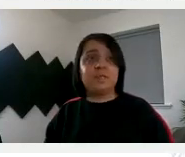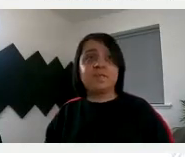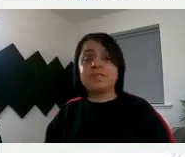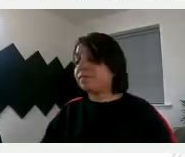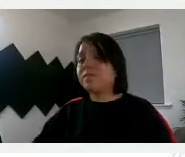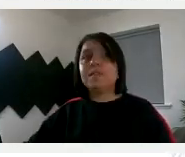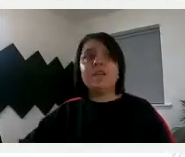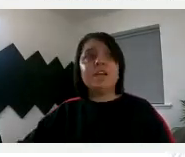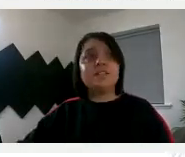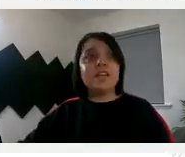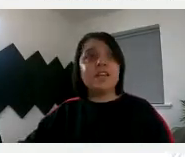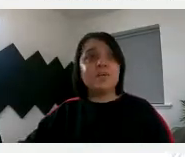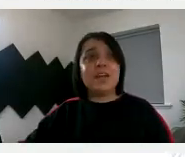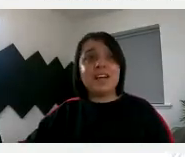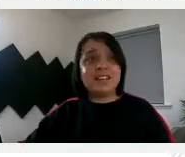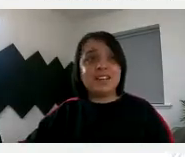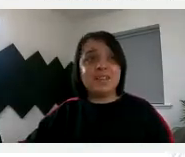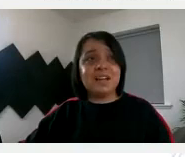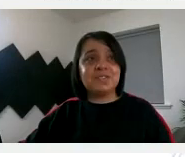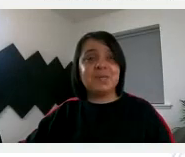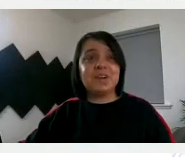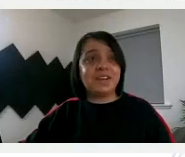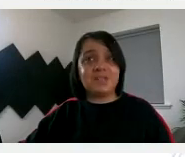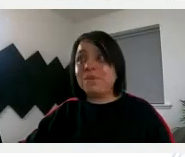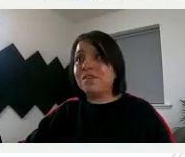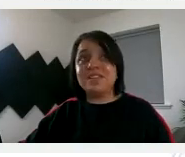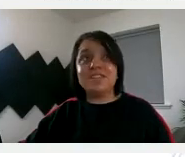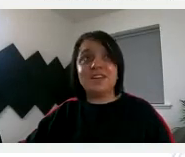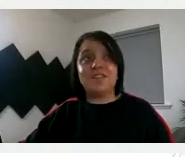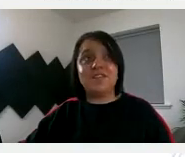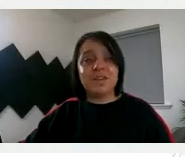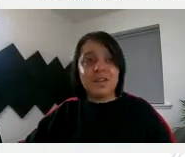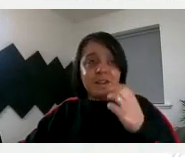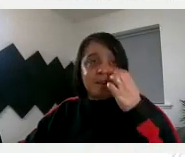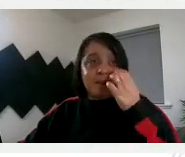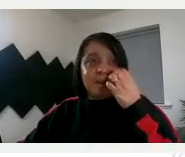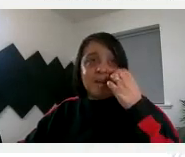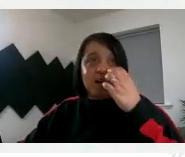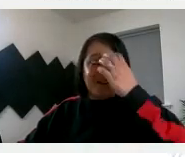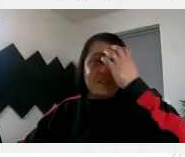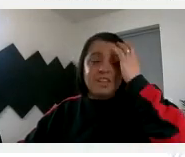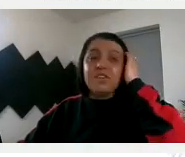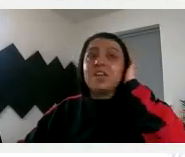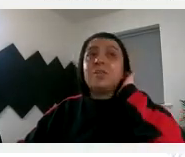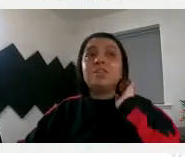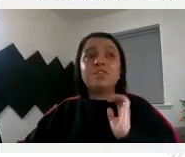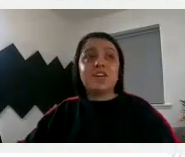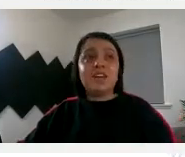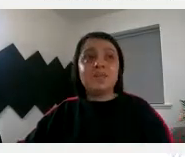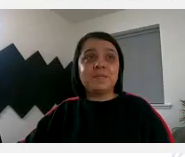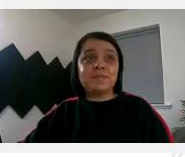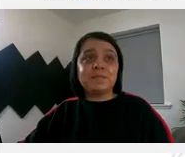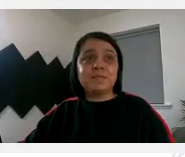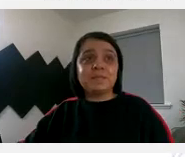especially. Does anybody want to add anything to that, or got any experiences of anything in the UK they want to